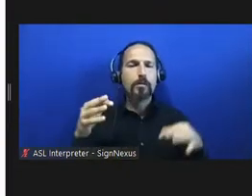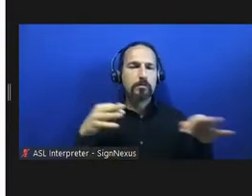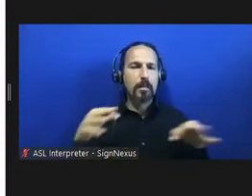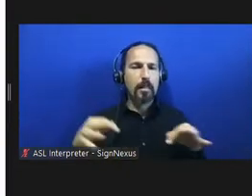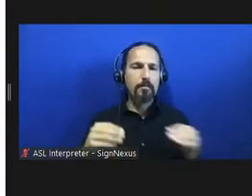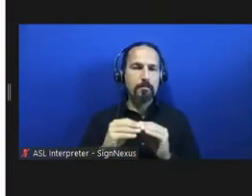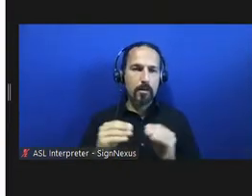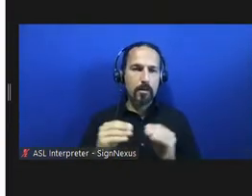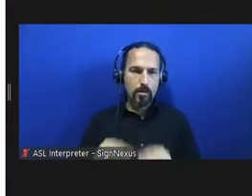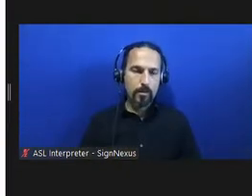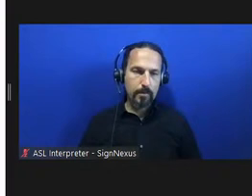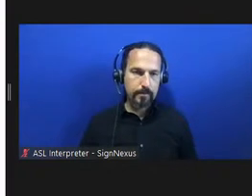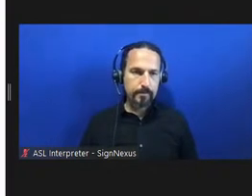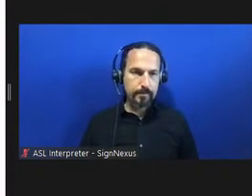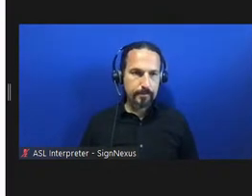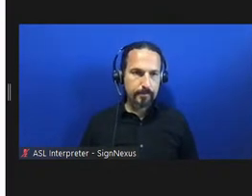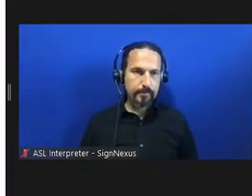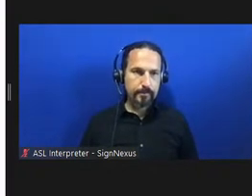through